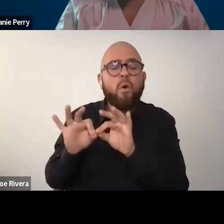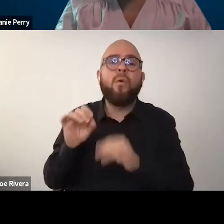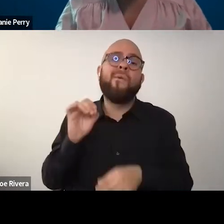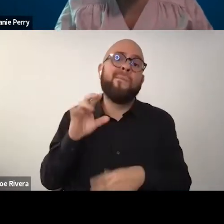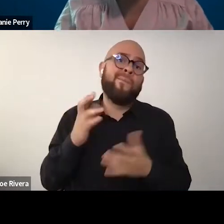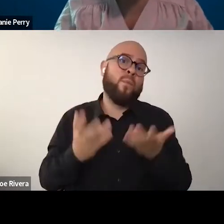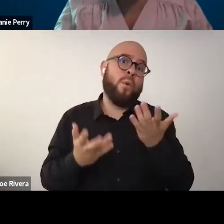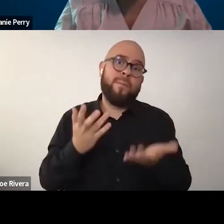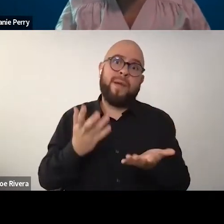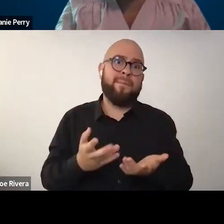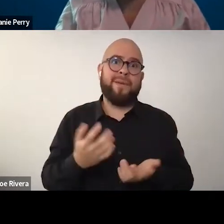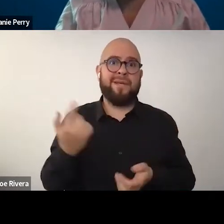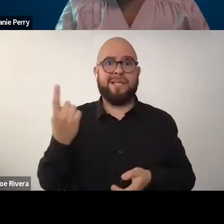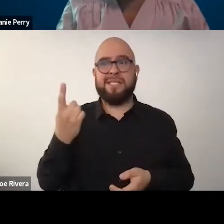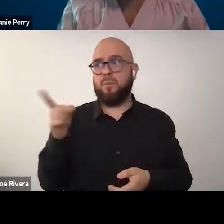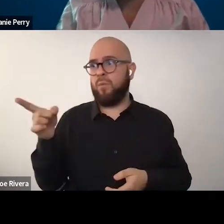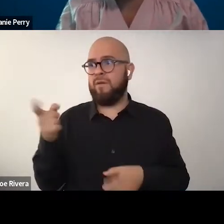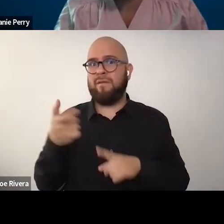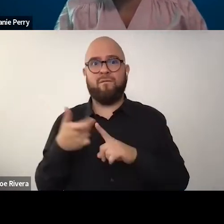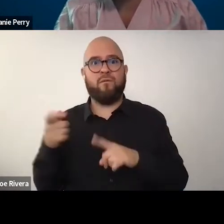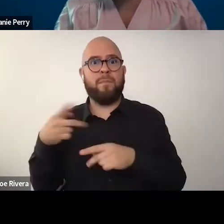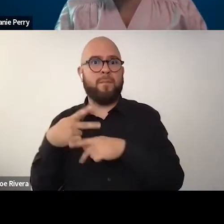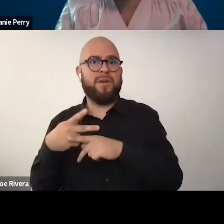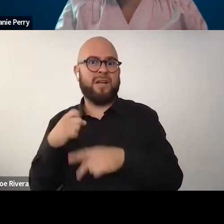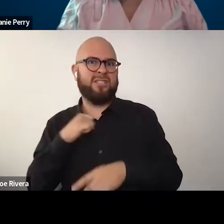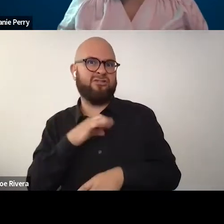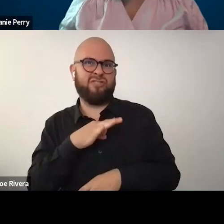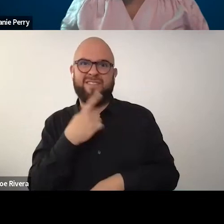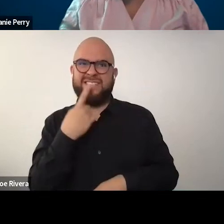you're hearing from a member of the production staff that it's not